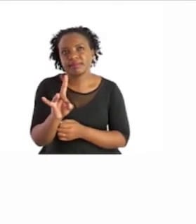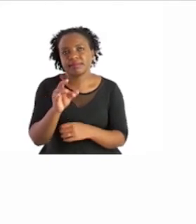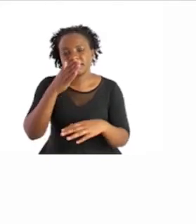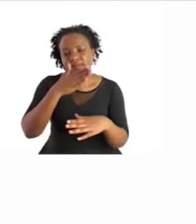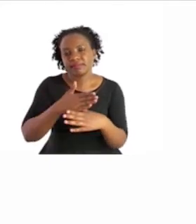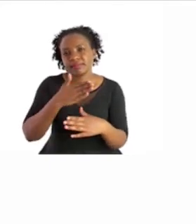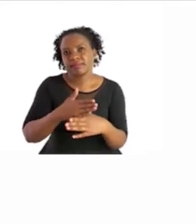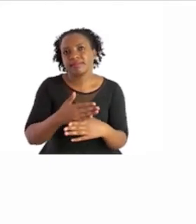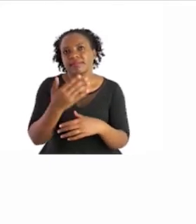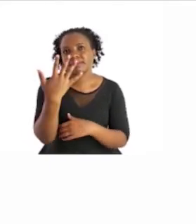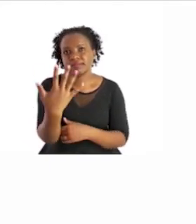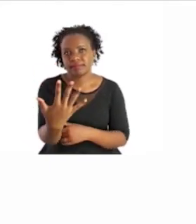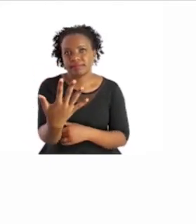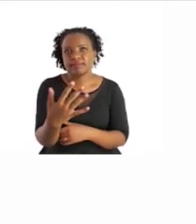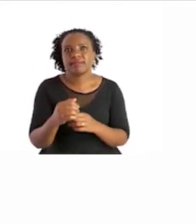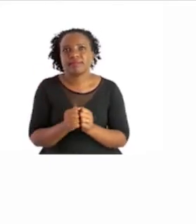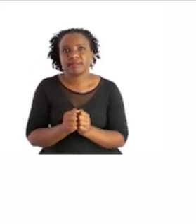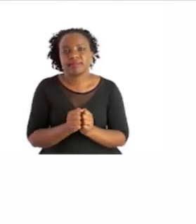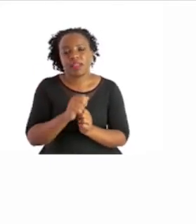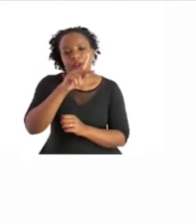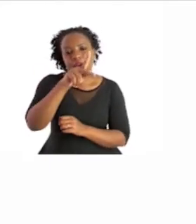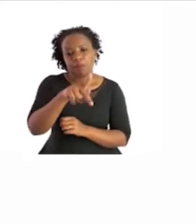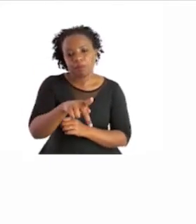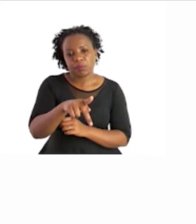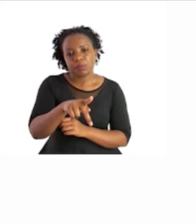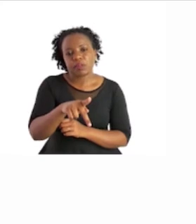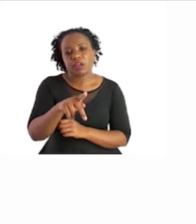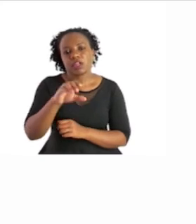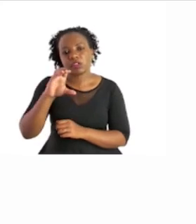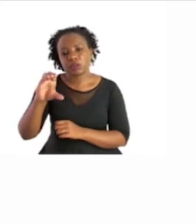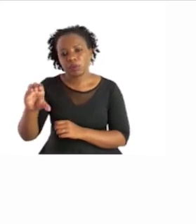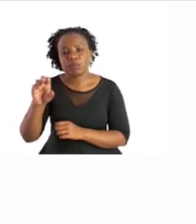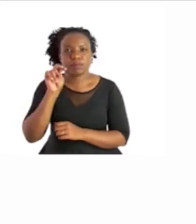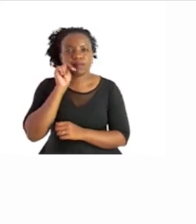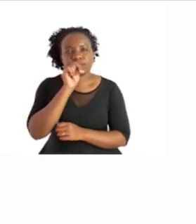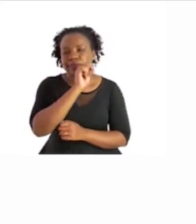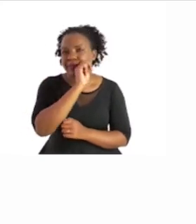activity 5, proper and common nouns.